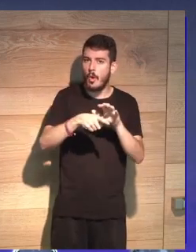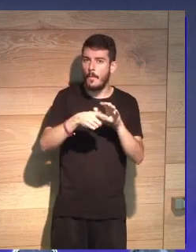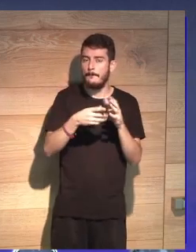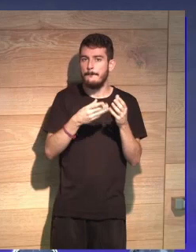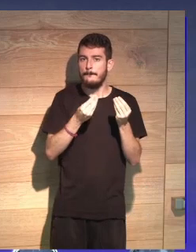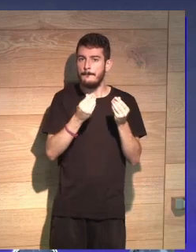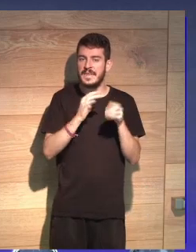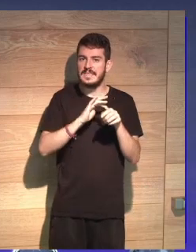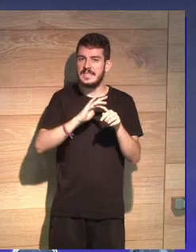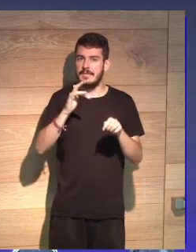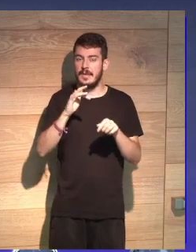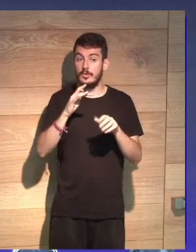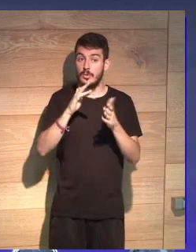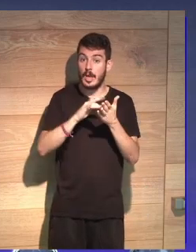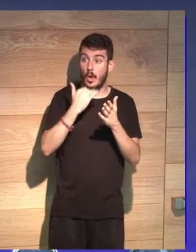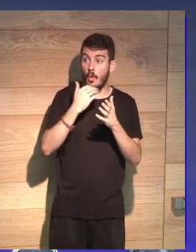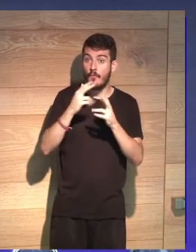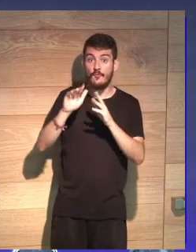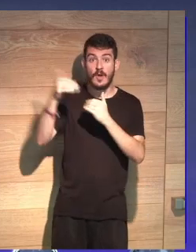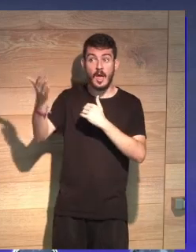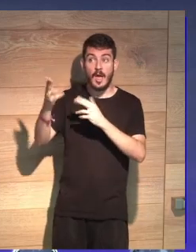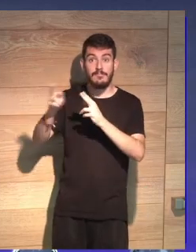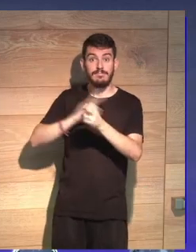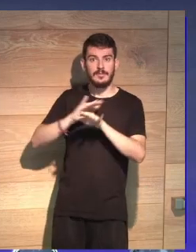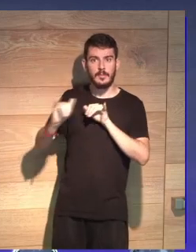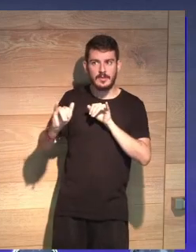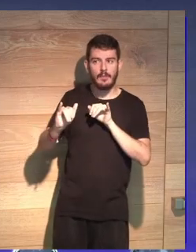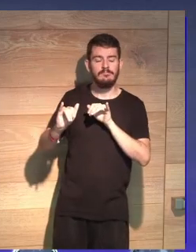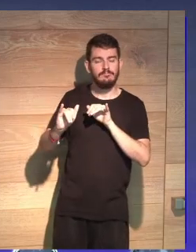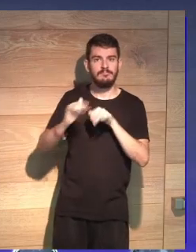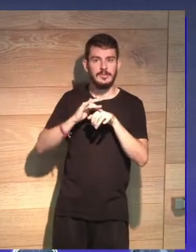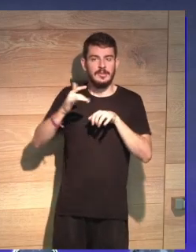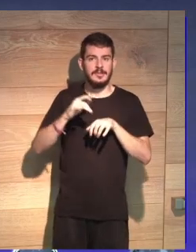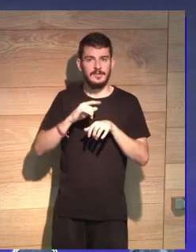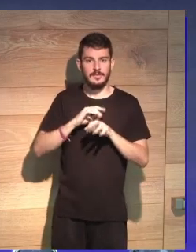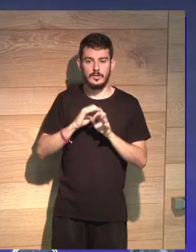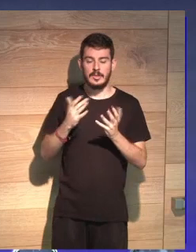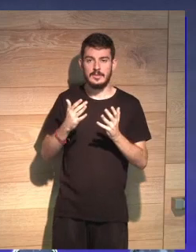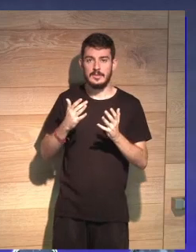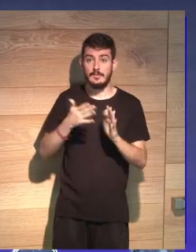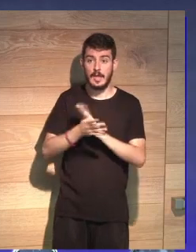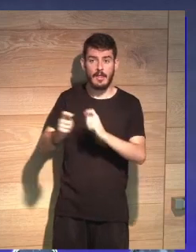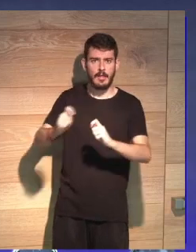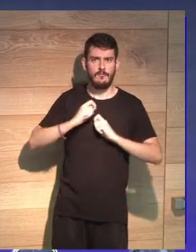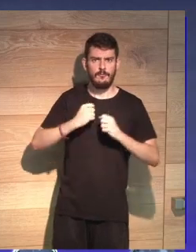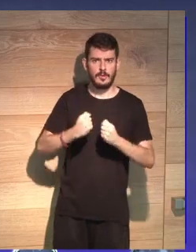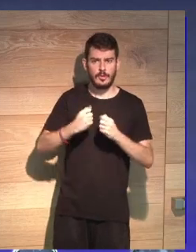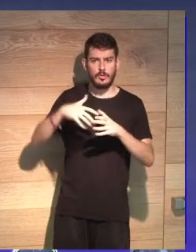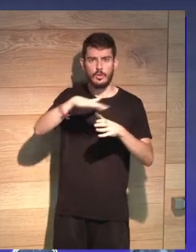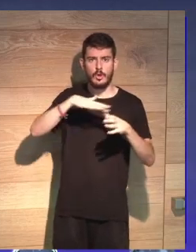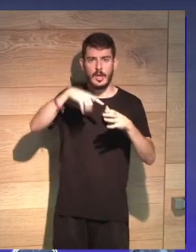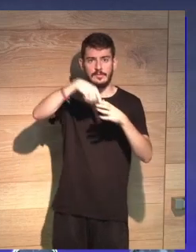this is in the deep part of the brain, and this is very sensitive to external rewards,